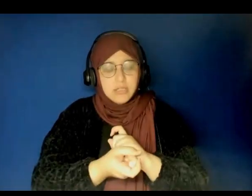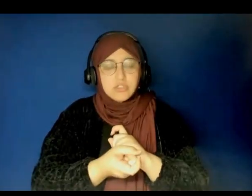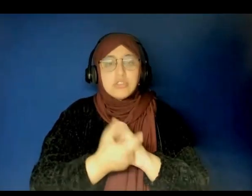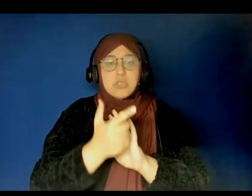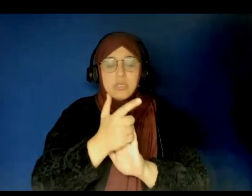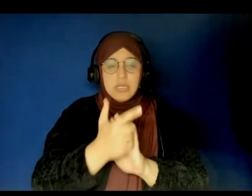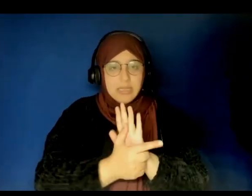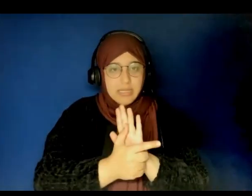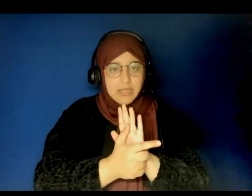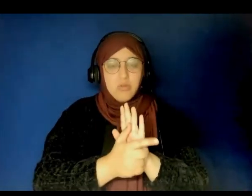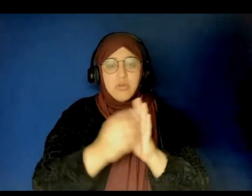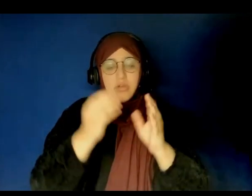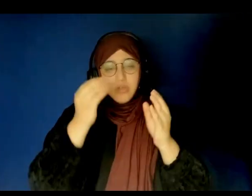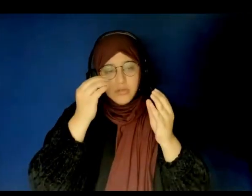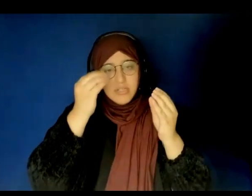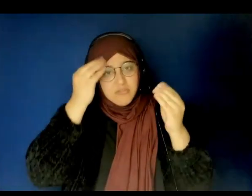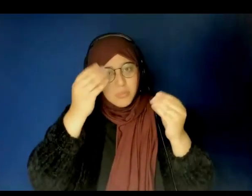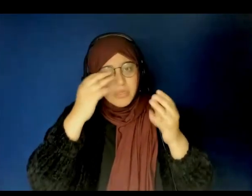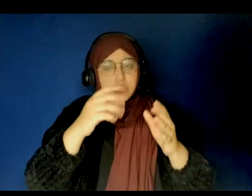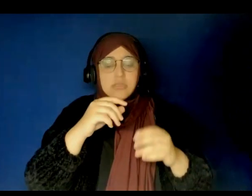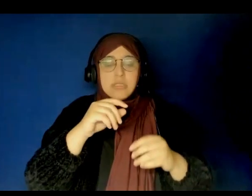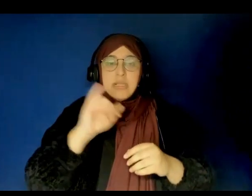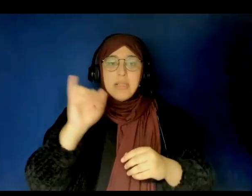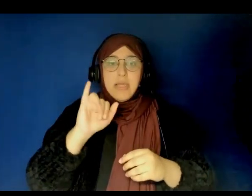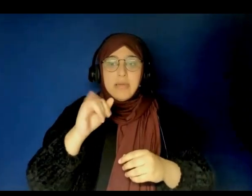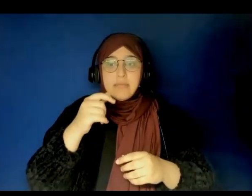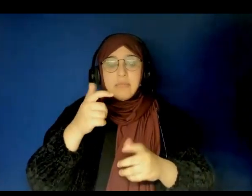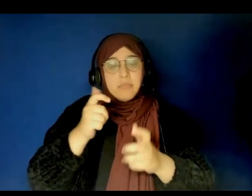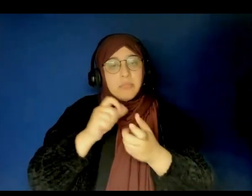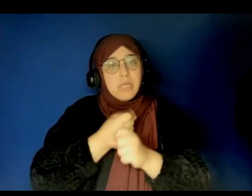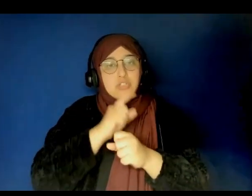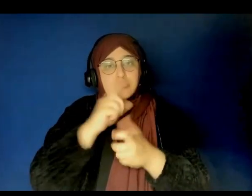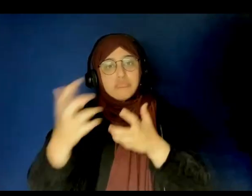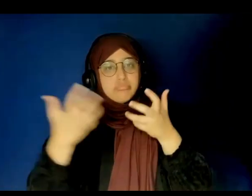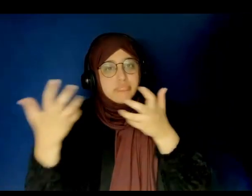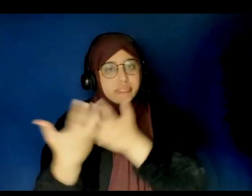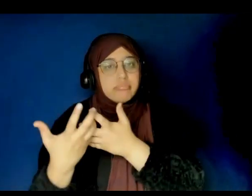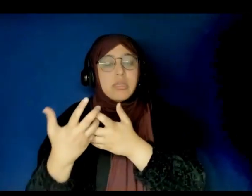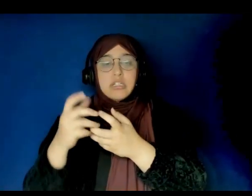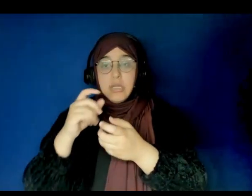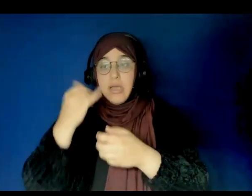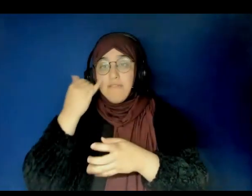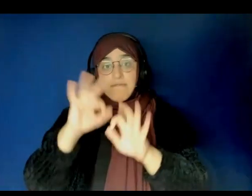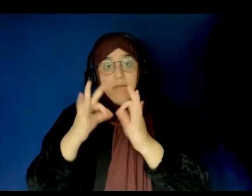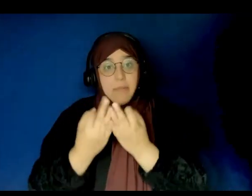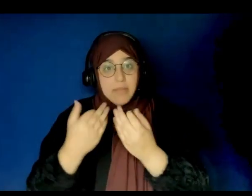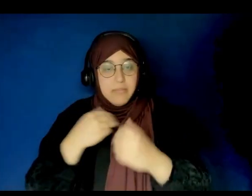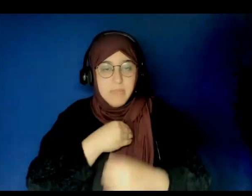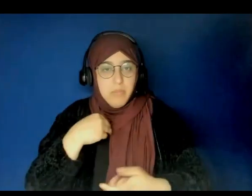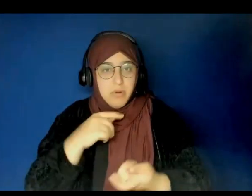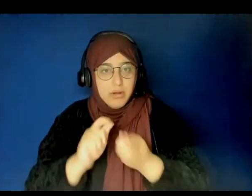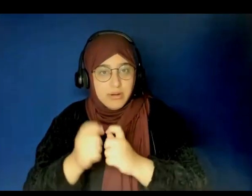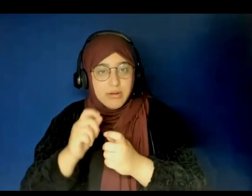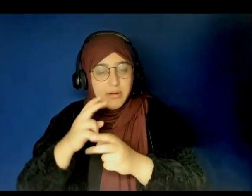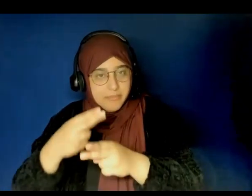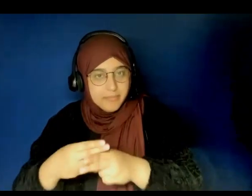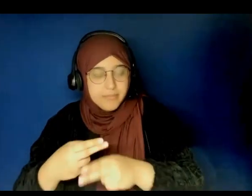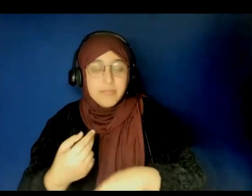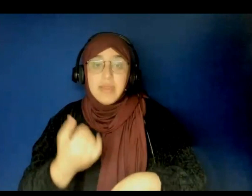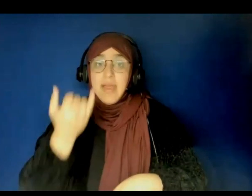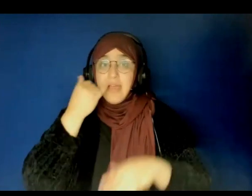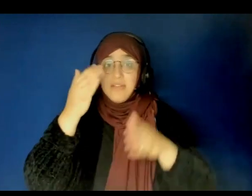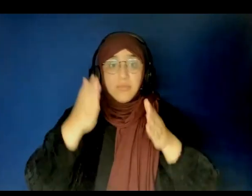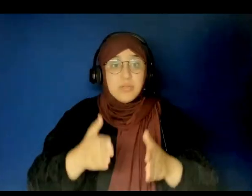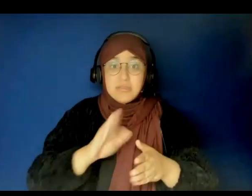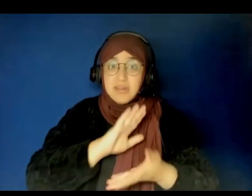changes in family members as possible, so that if a person never updates the family members,